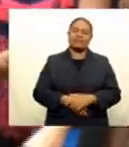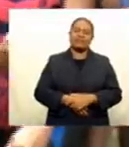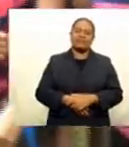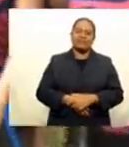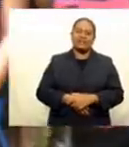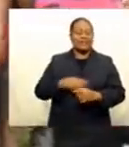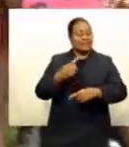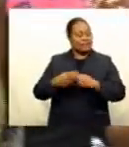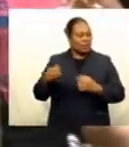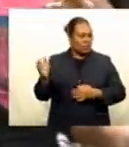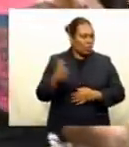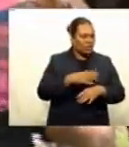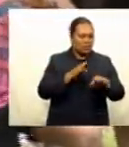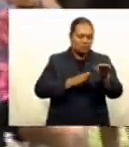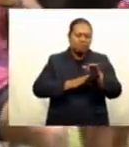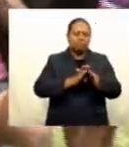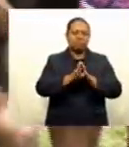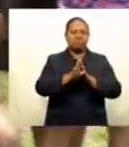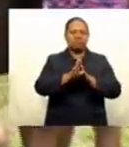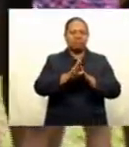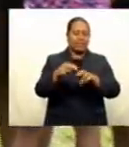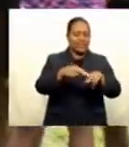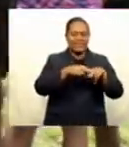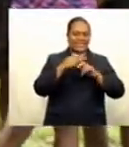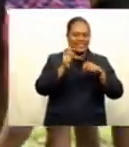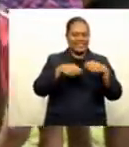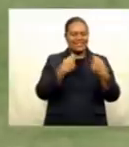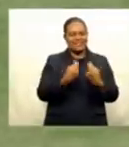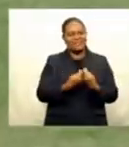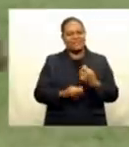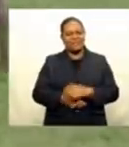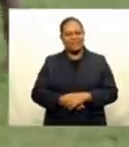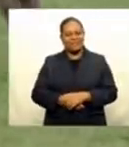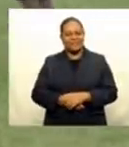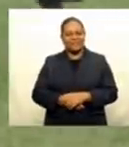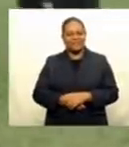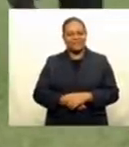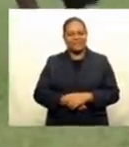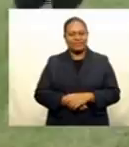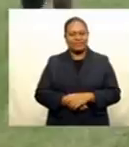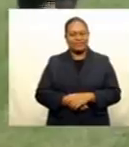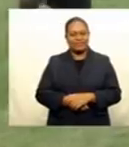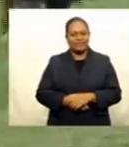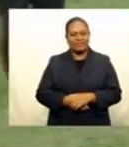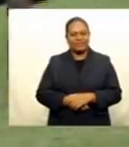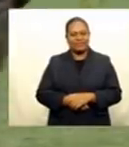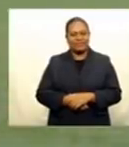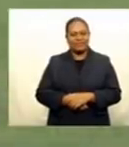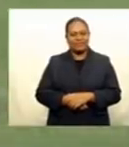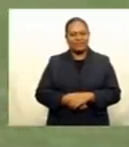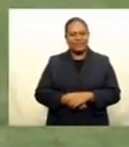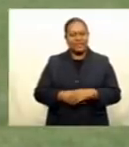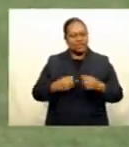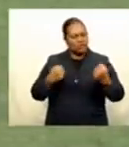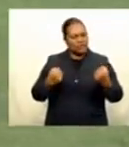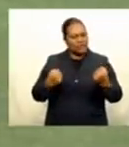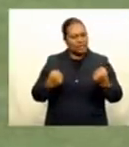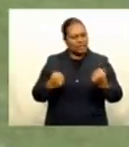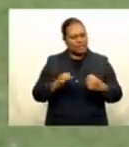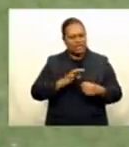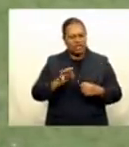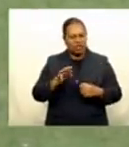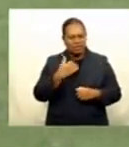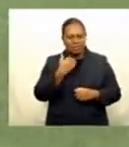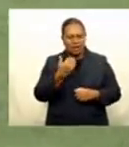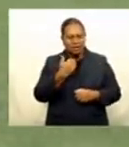about everyone improving for the Fiji team, because our opponents are not here, they are abroad. Fitness is not so much of